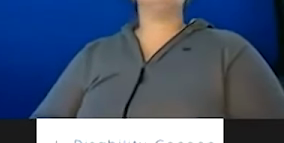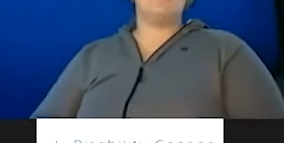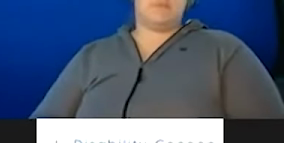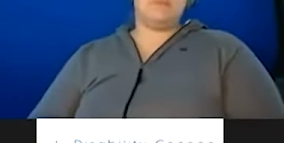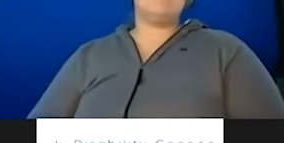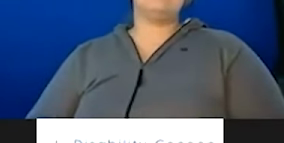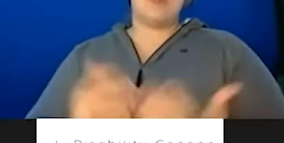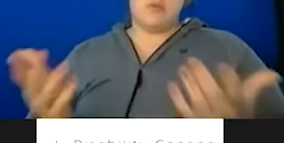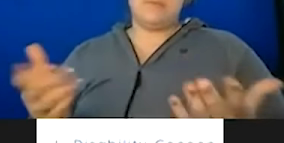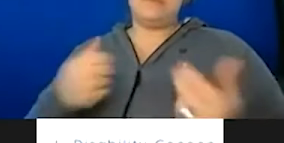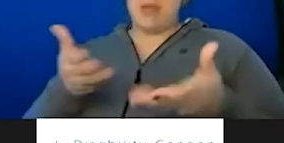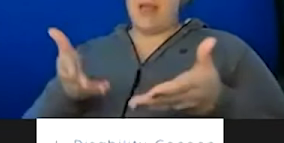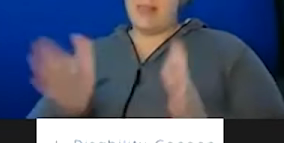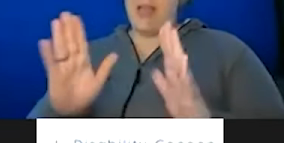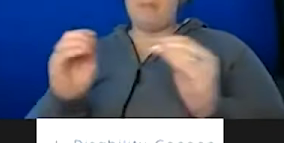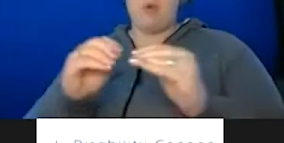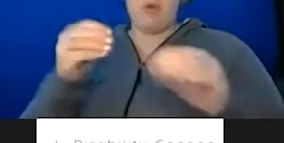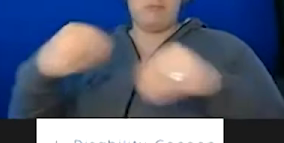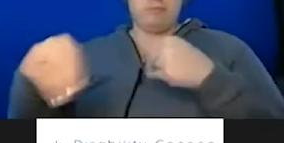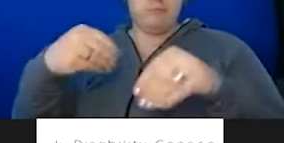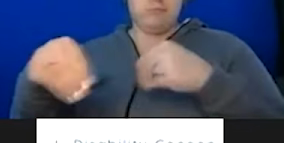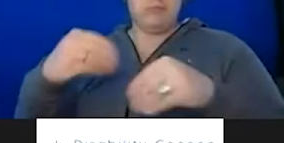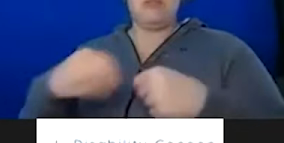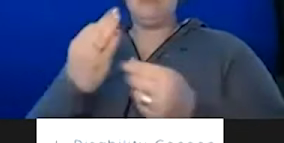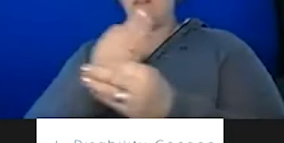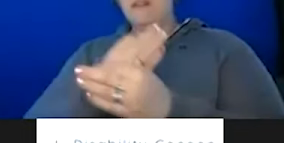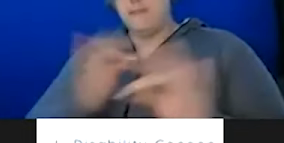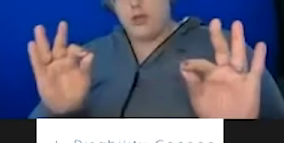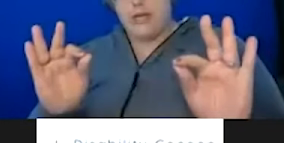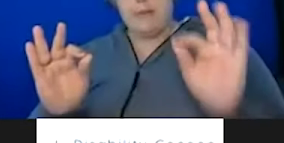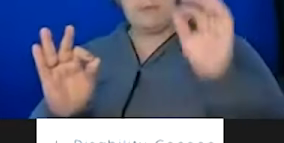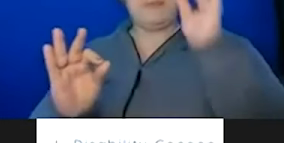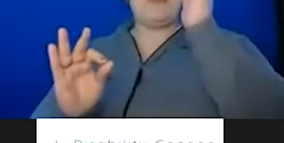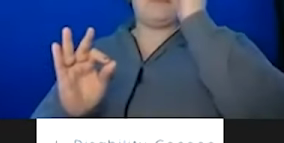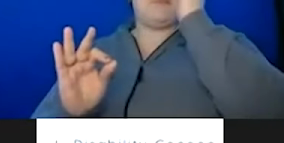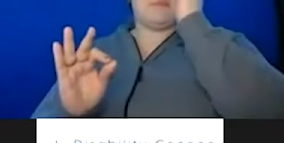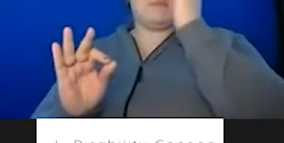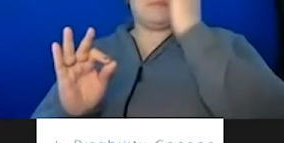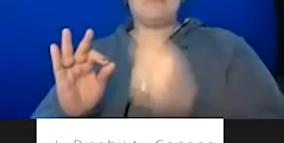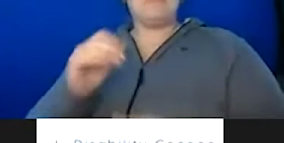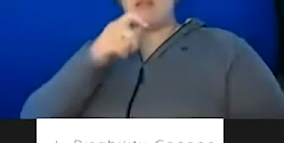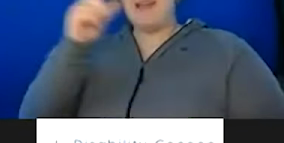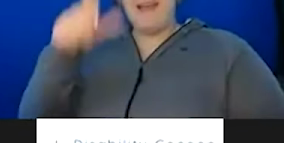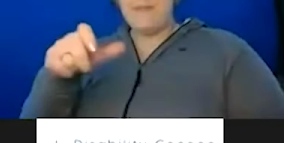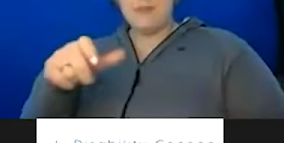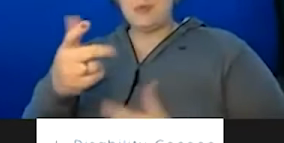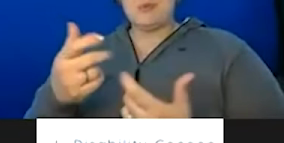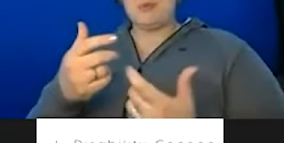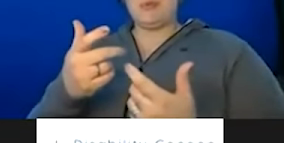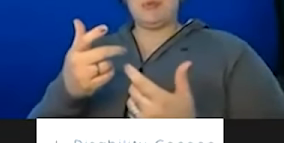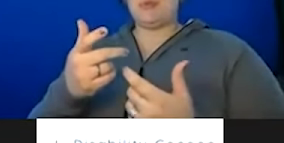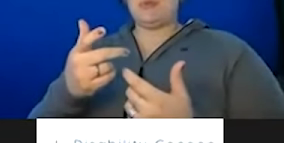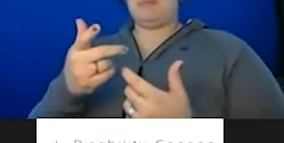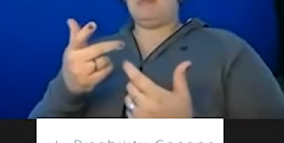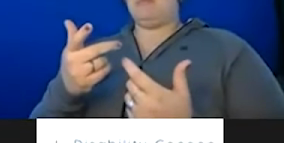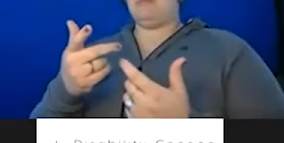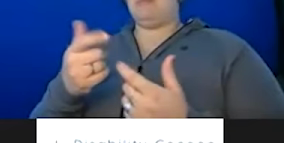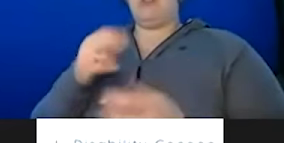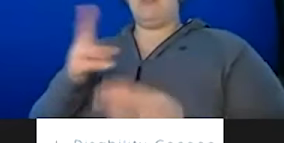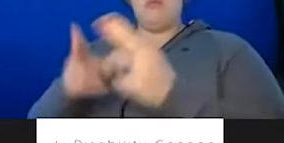able to allow people in and out of their homes without having to put themselves in a situation where they were trying to rush to the door